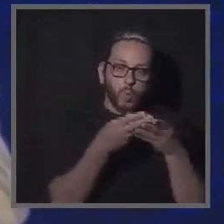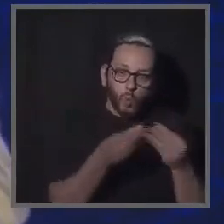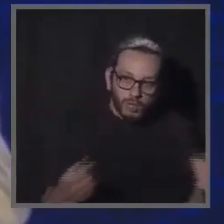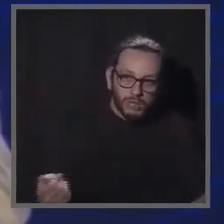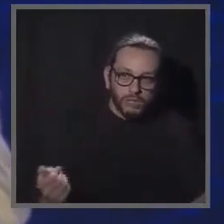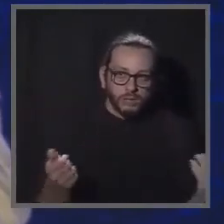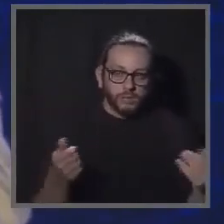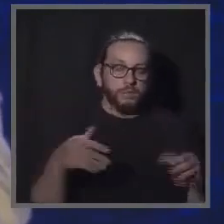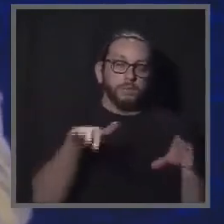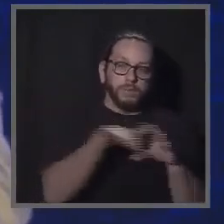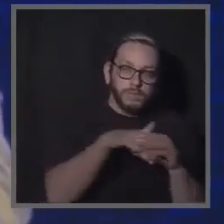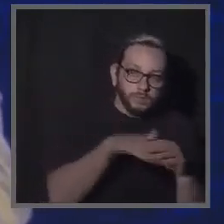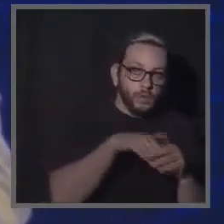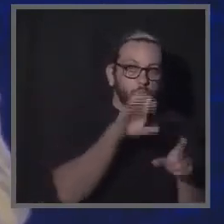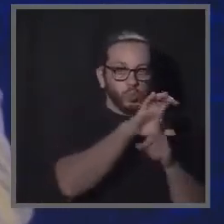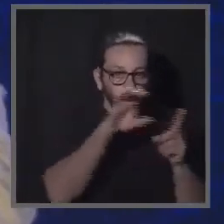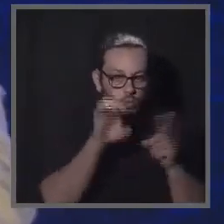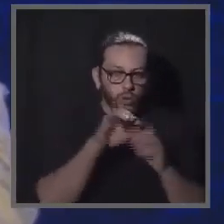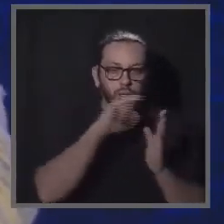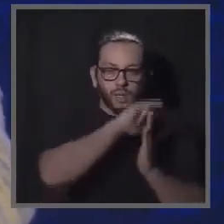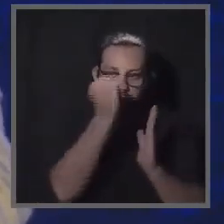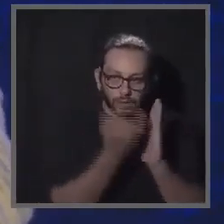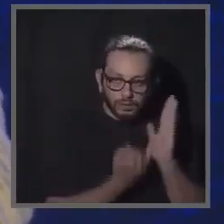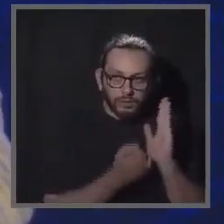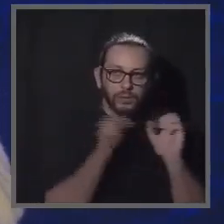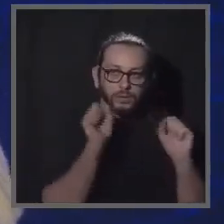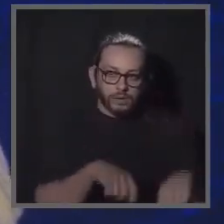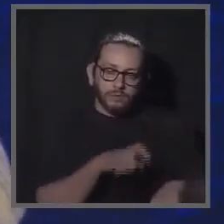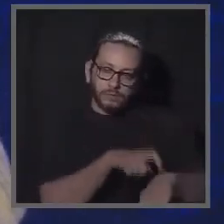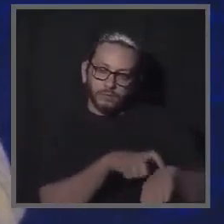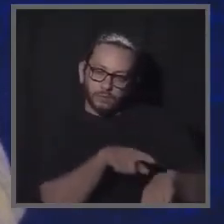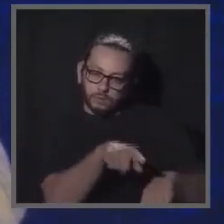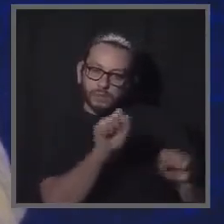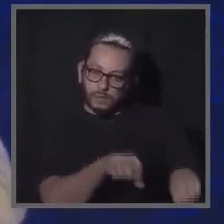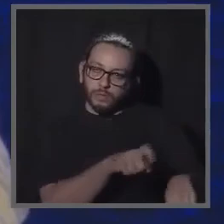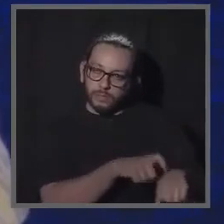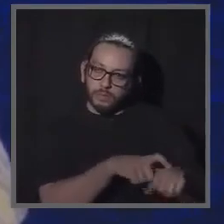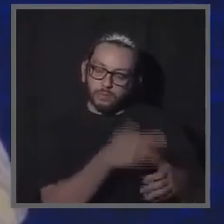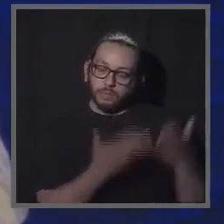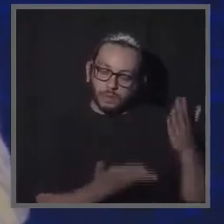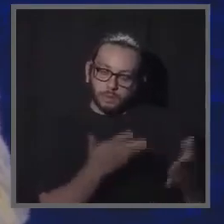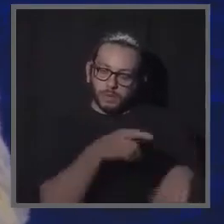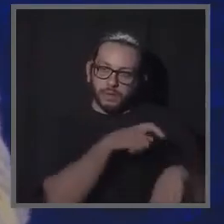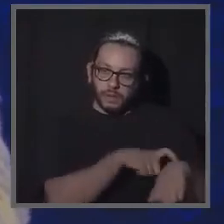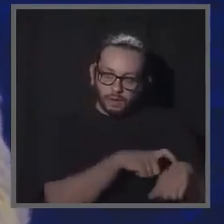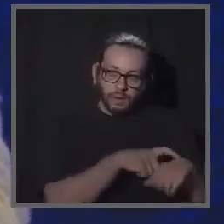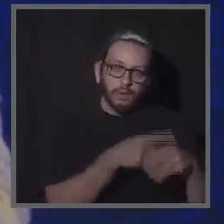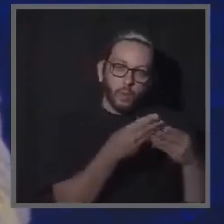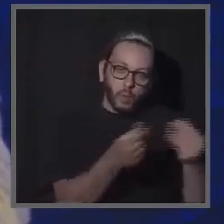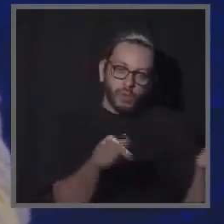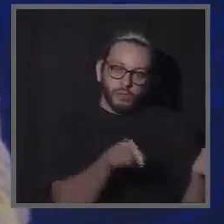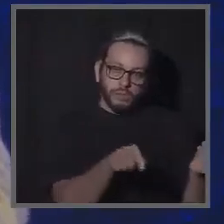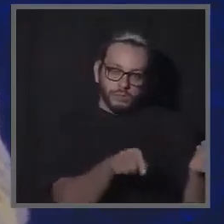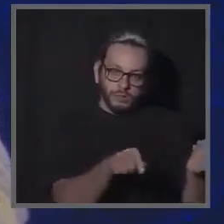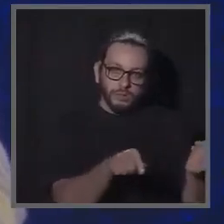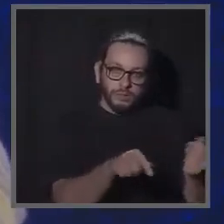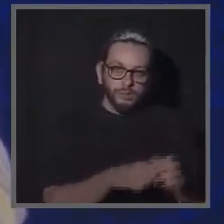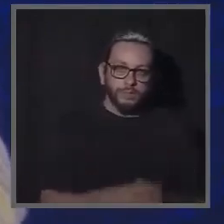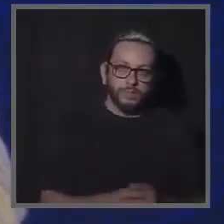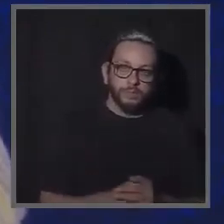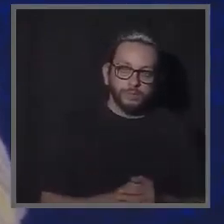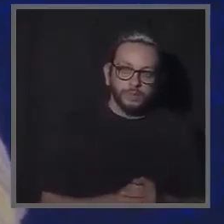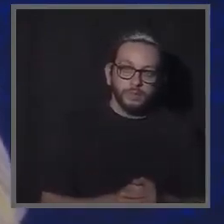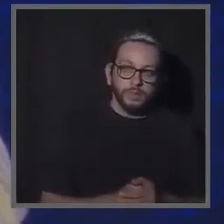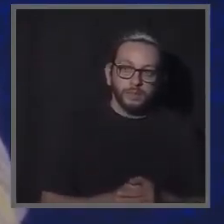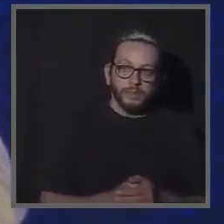of the cultural and artistic participation, and maybe we could spend some time here discussing this quality.